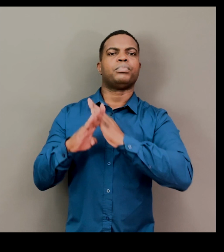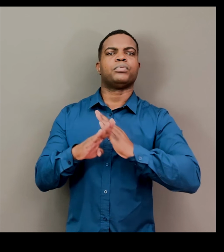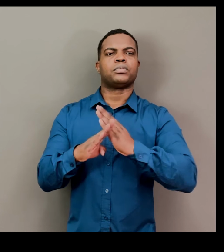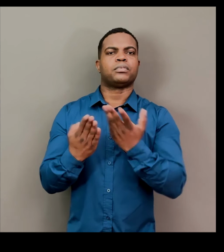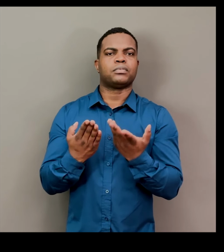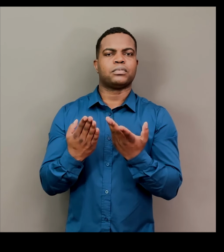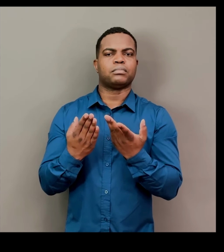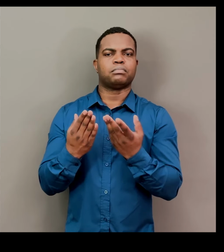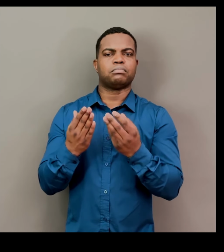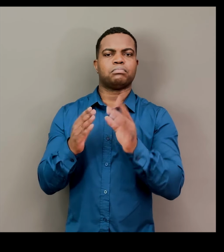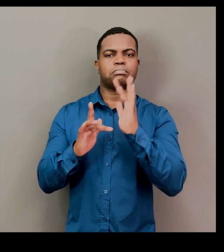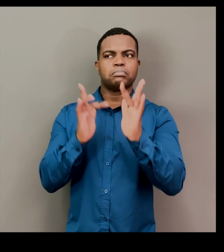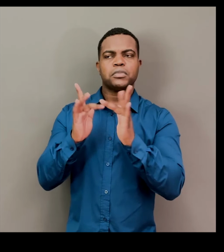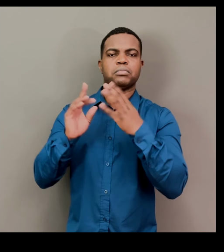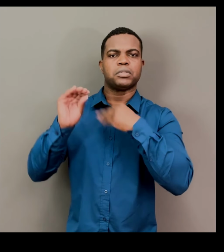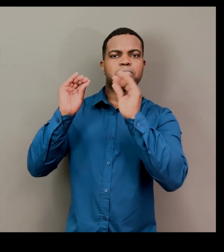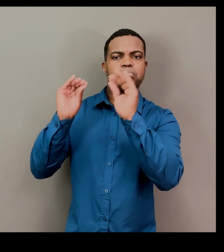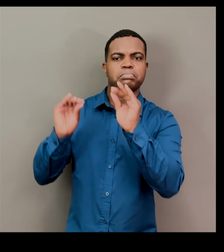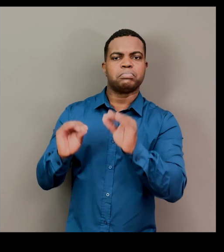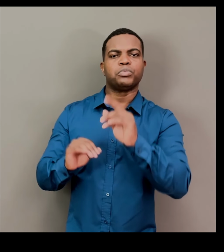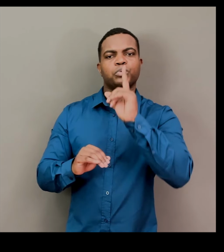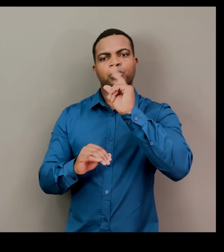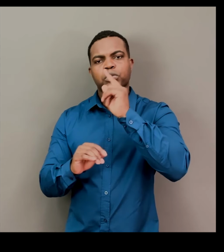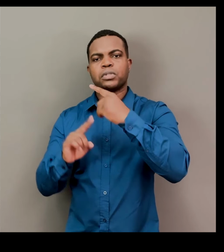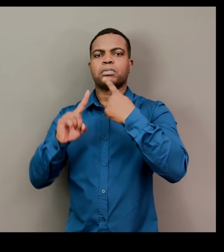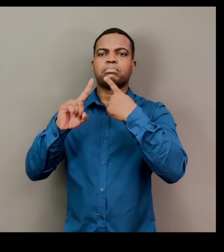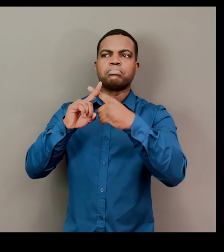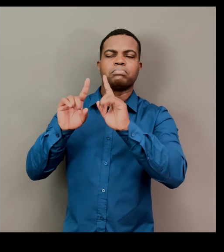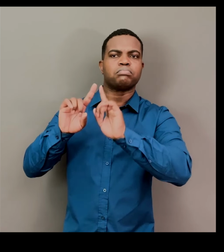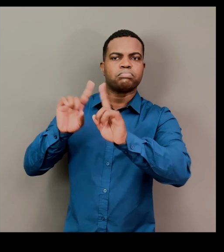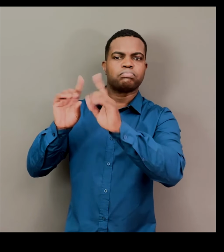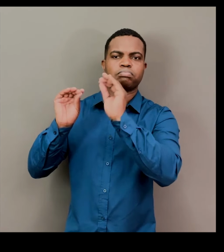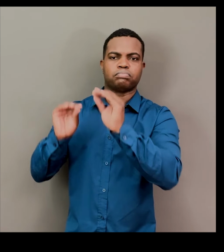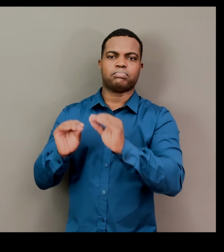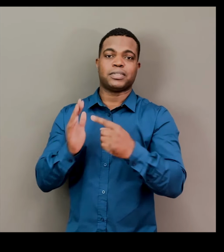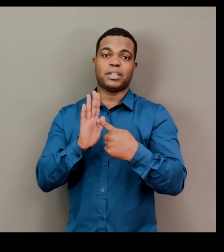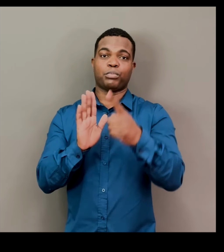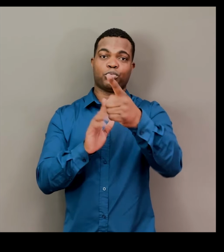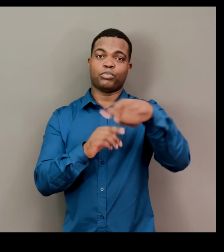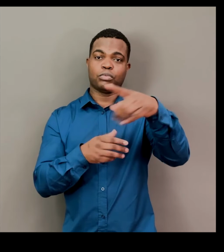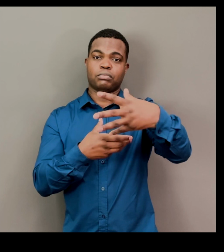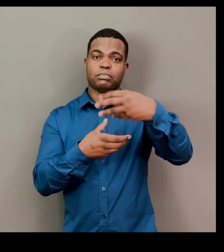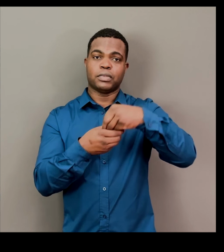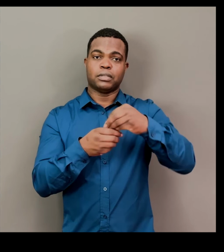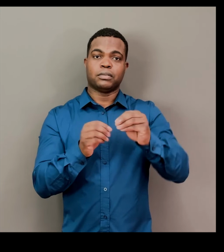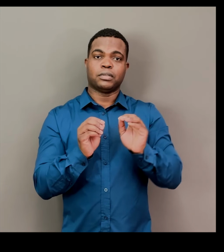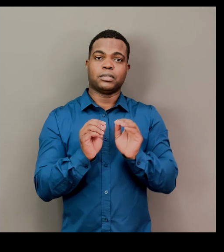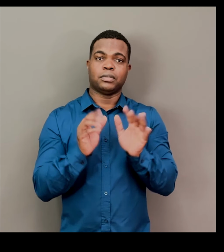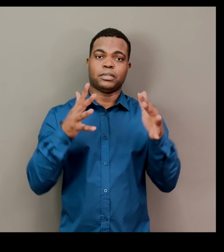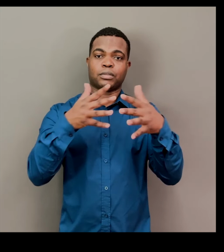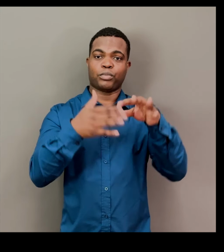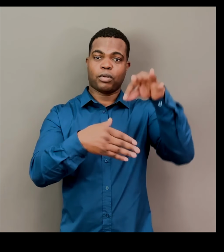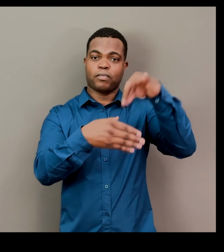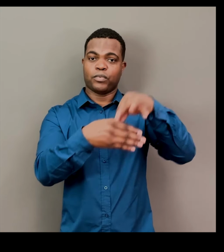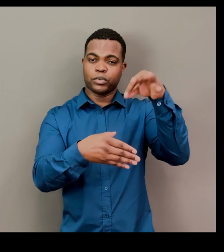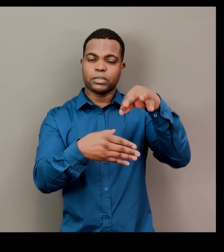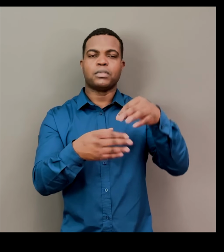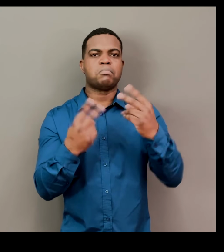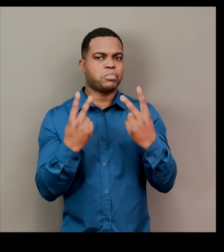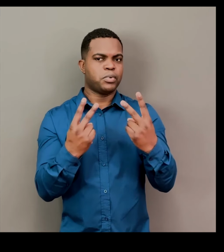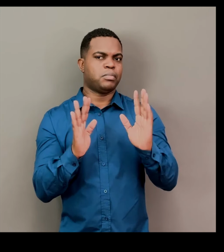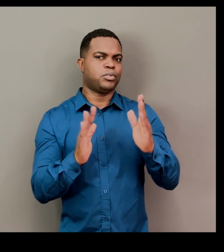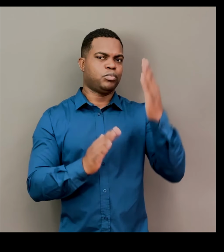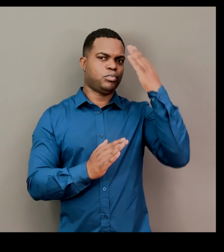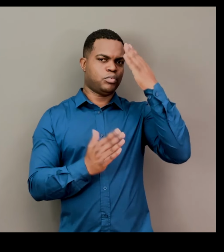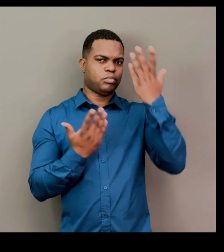media, especially as you will be ambassadors of Diaspora Vote. It's important for you to know